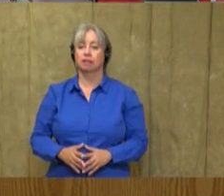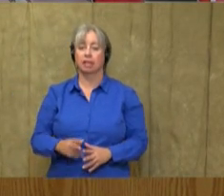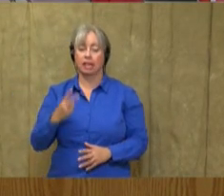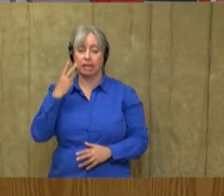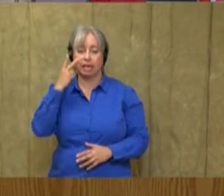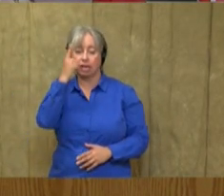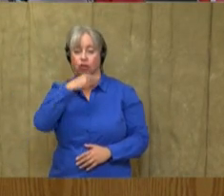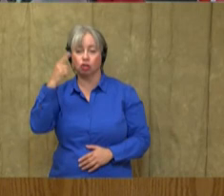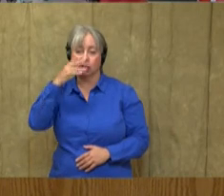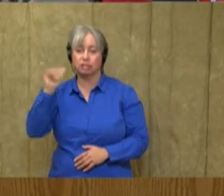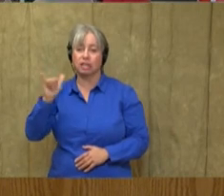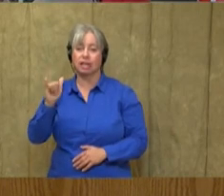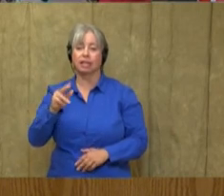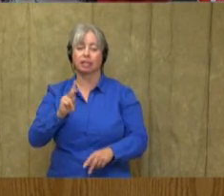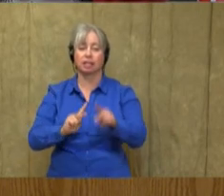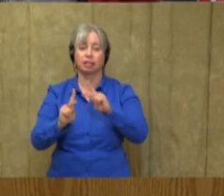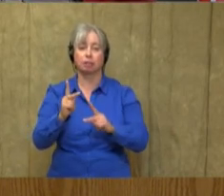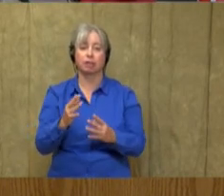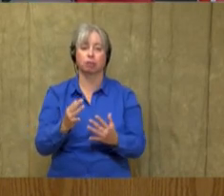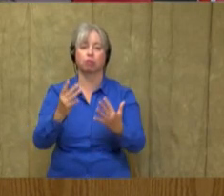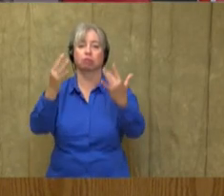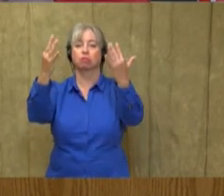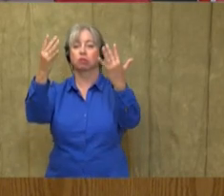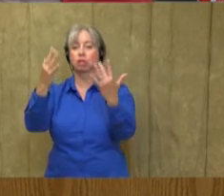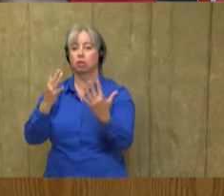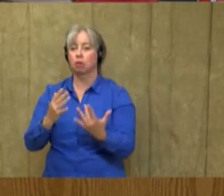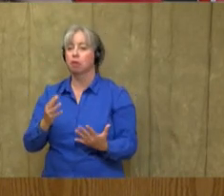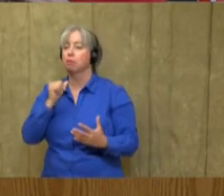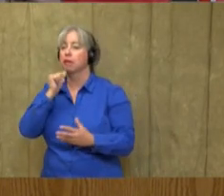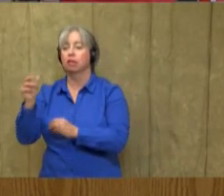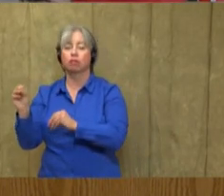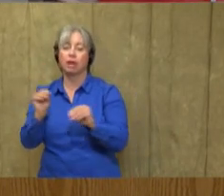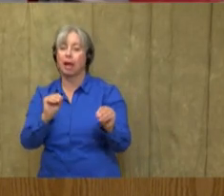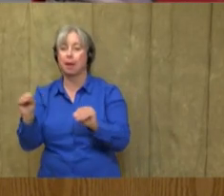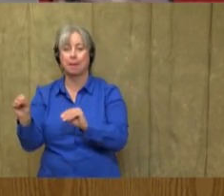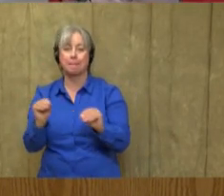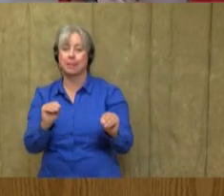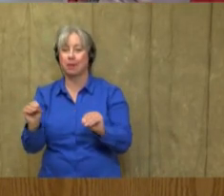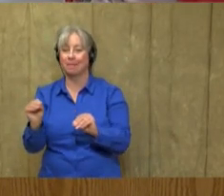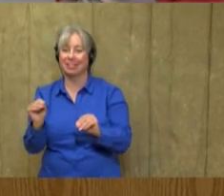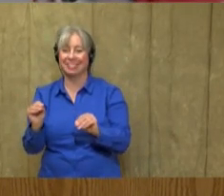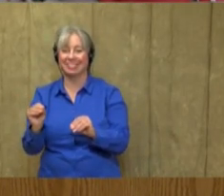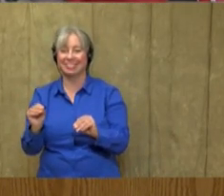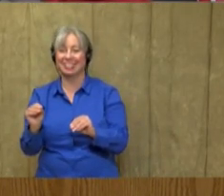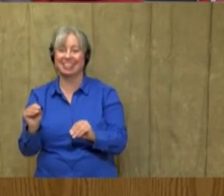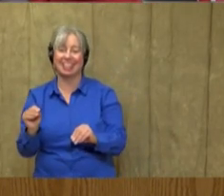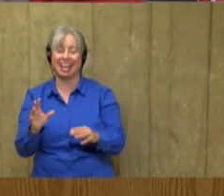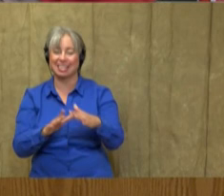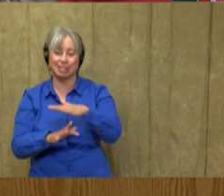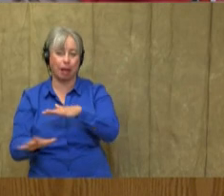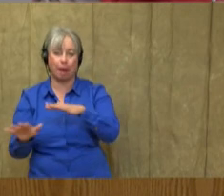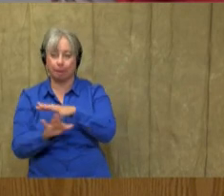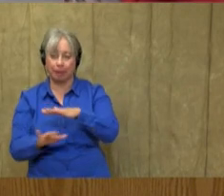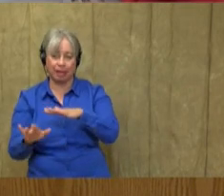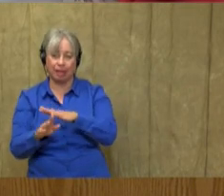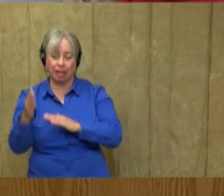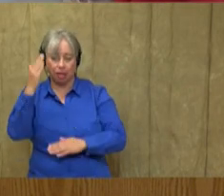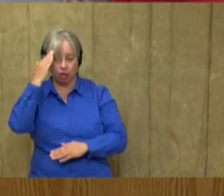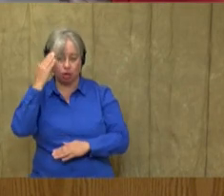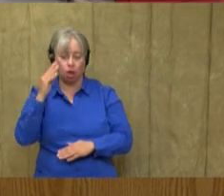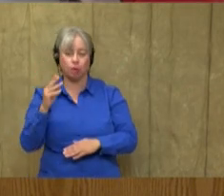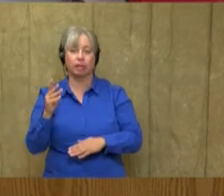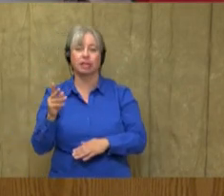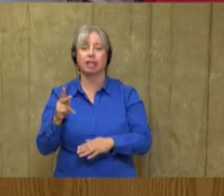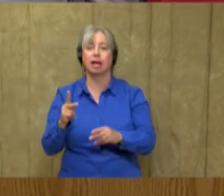stadium, but the people or the particles of matter don't actually move. So that's fundamental with knowing about property of